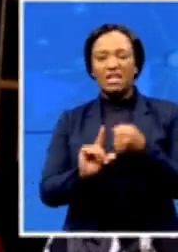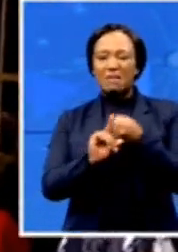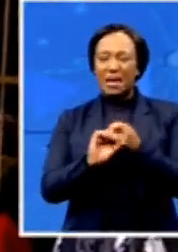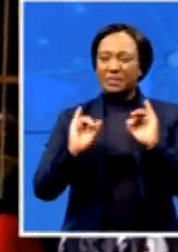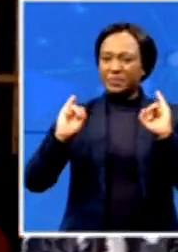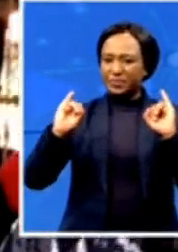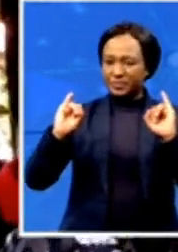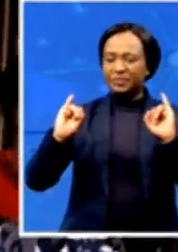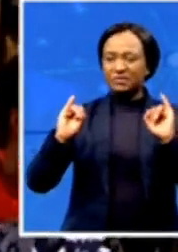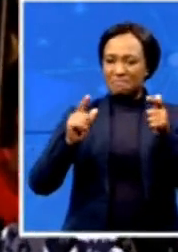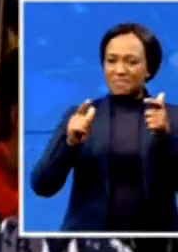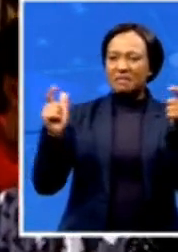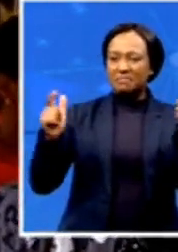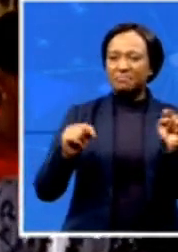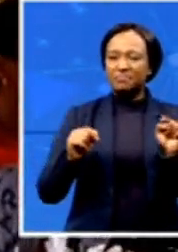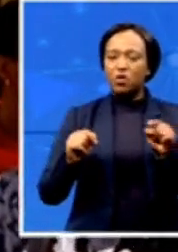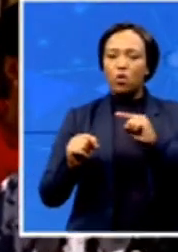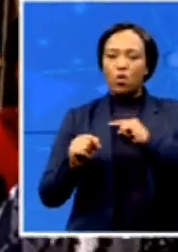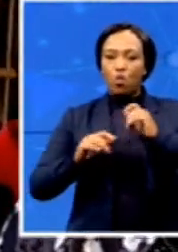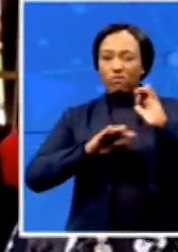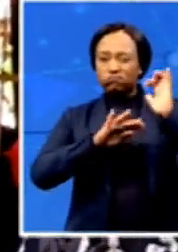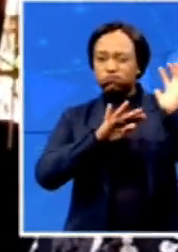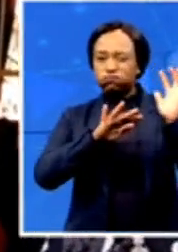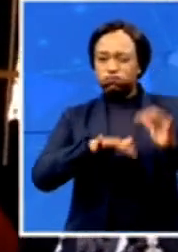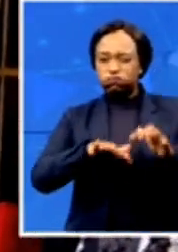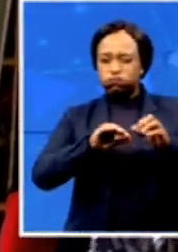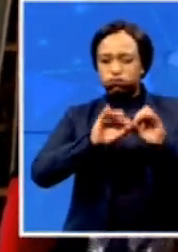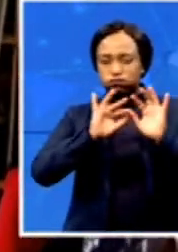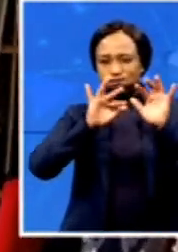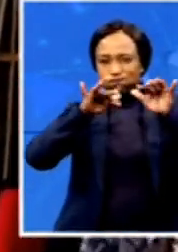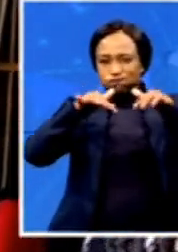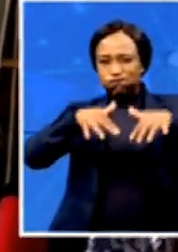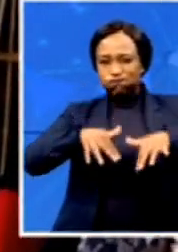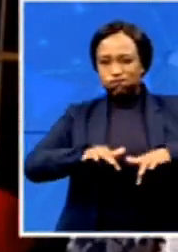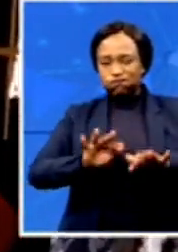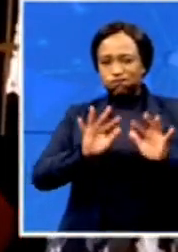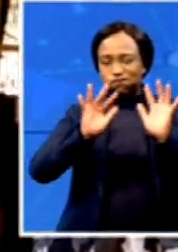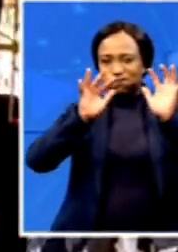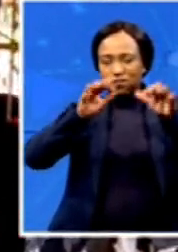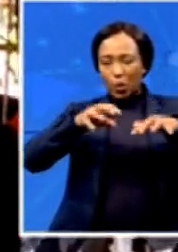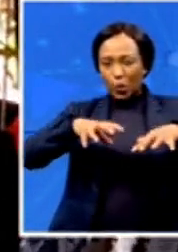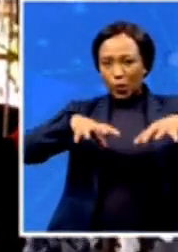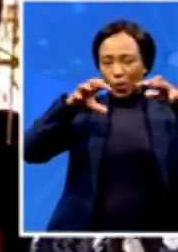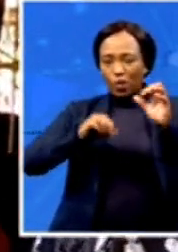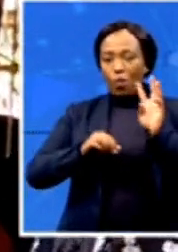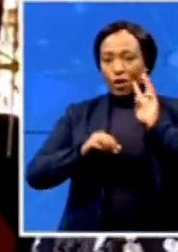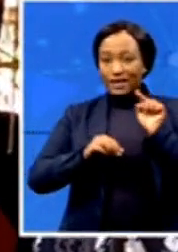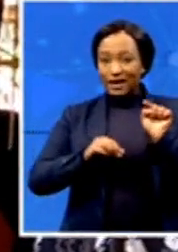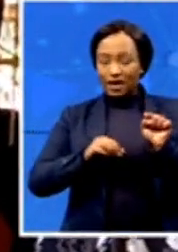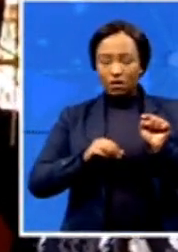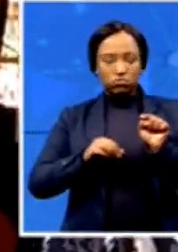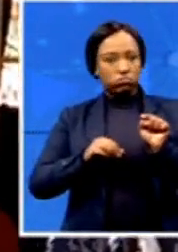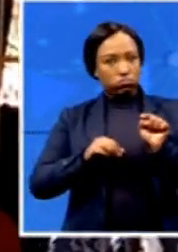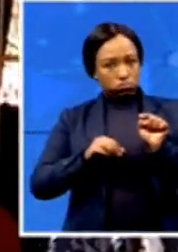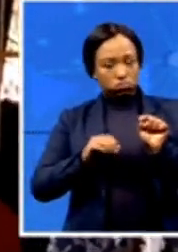the floods, which are still, many people are saying that they've suffered a lot in the province of KwaZulu-Natal. That's why we are